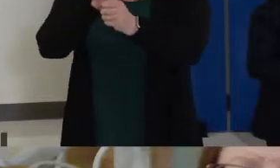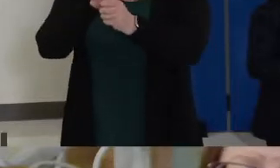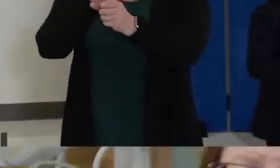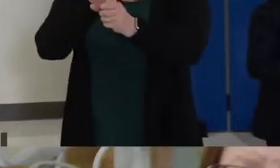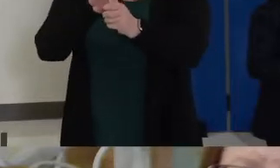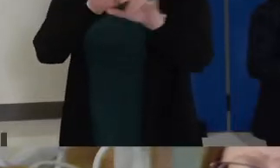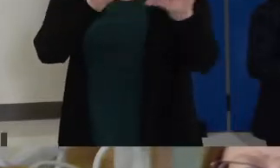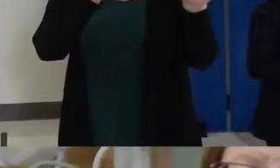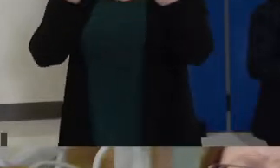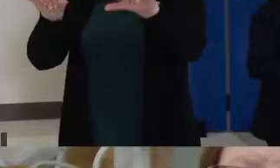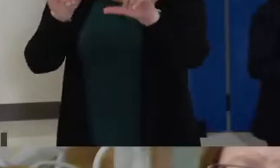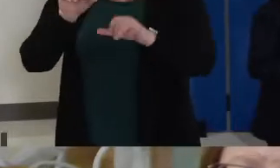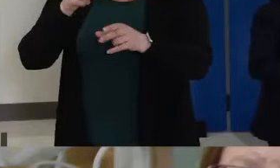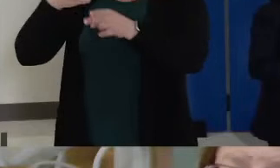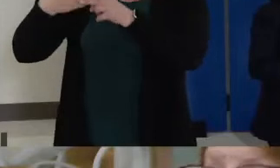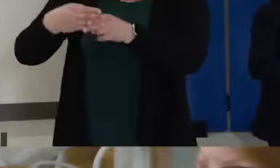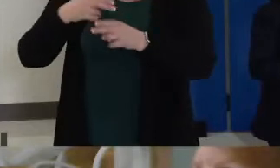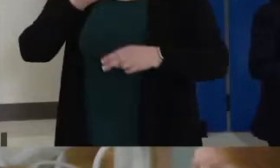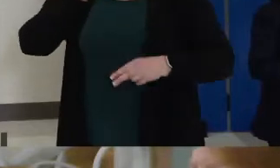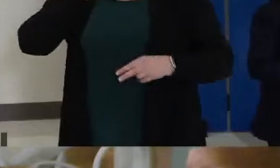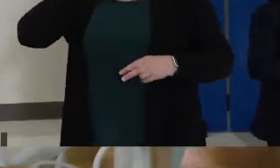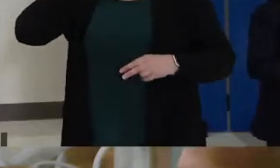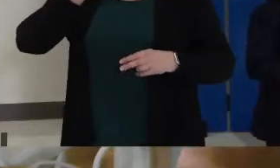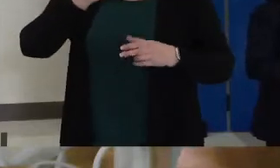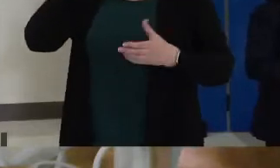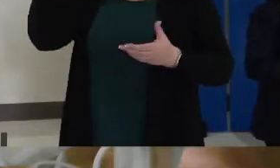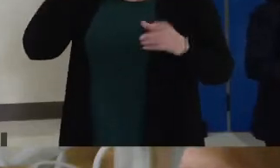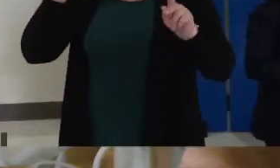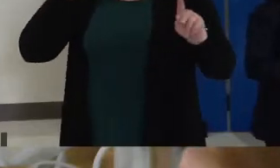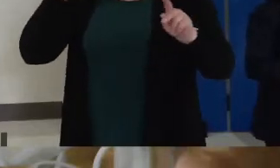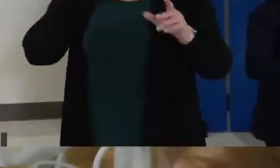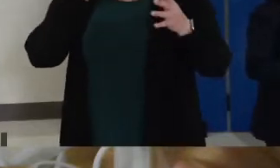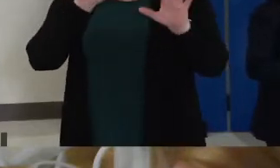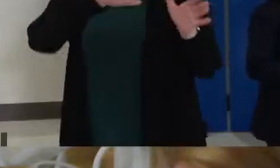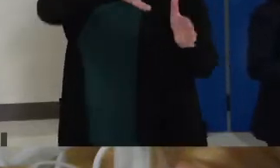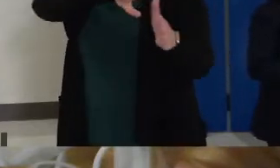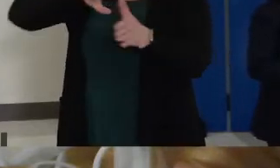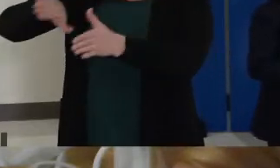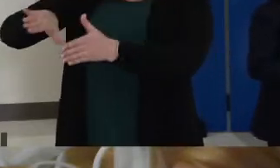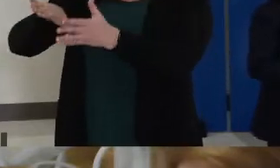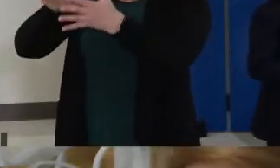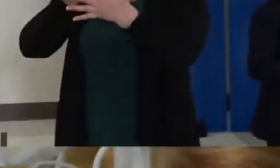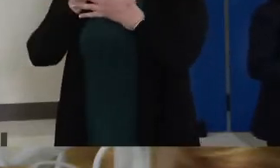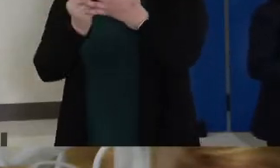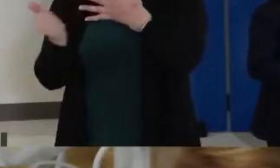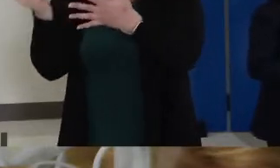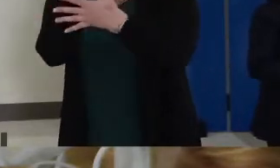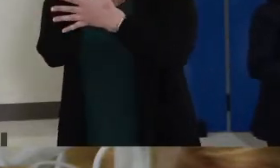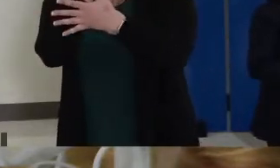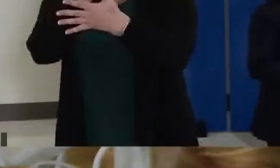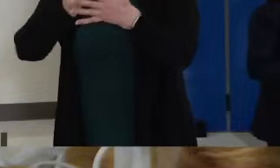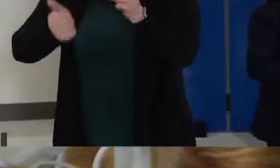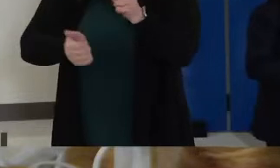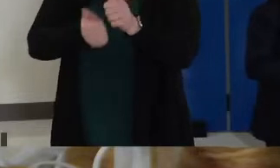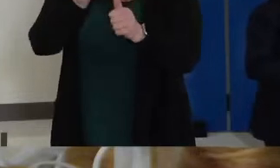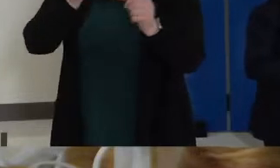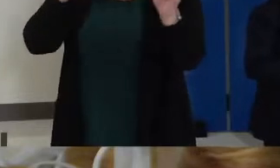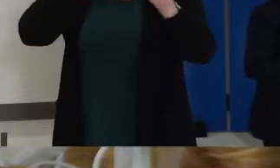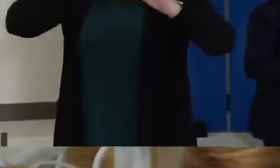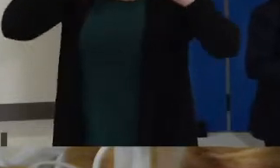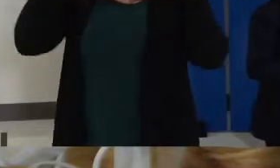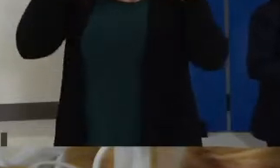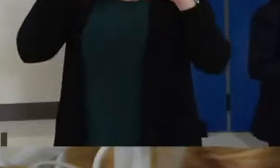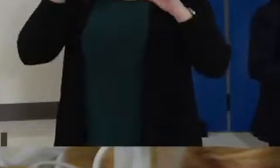was stated by Darrell and others, to set aside and prioritize the most acute challenge the